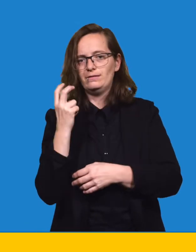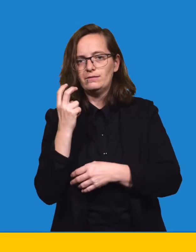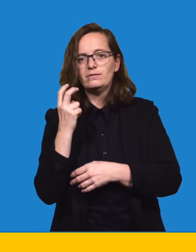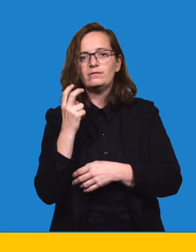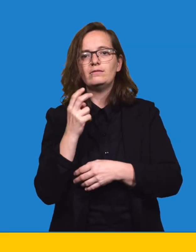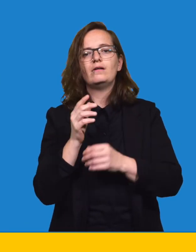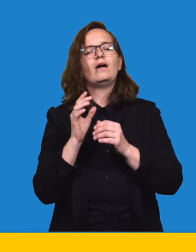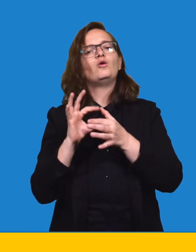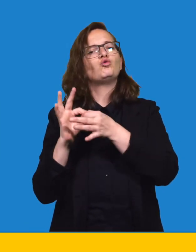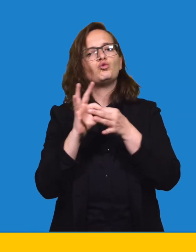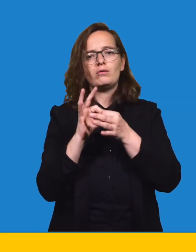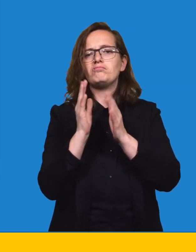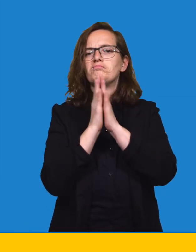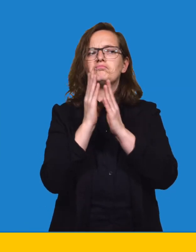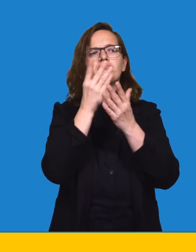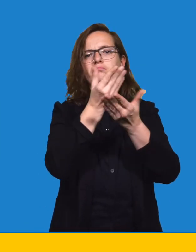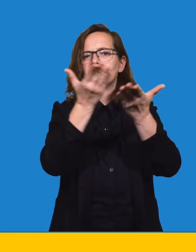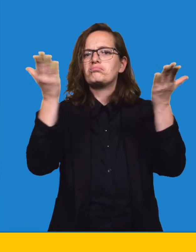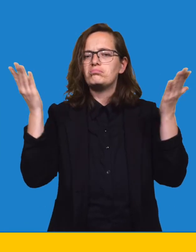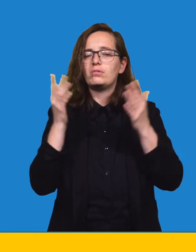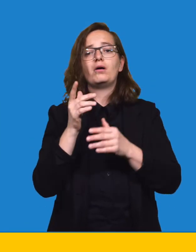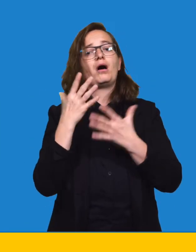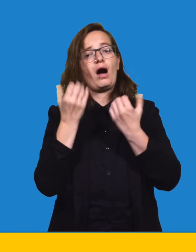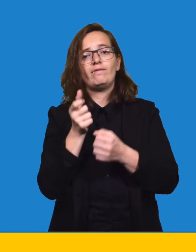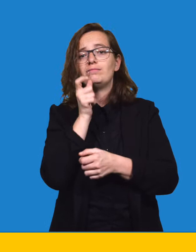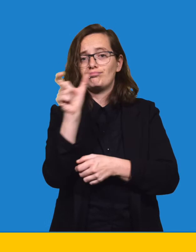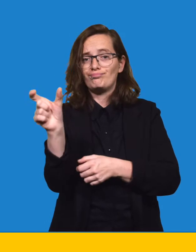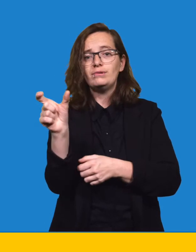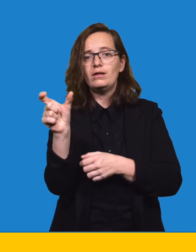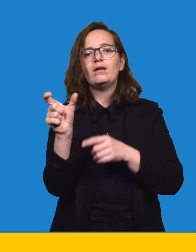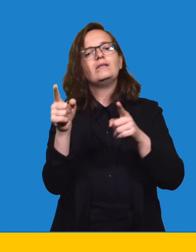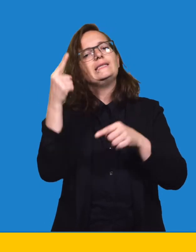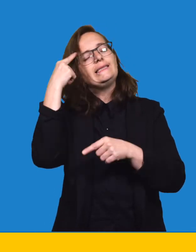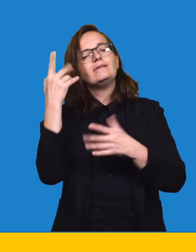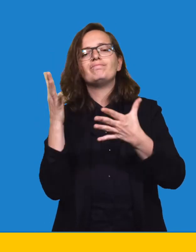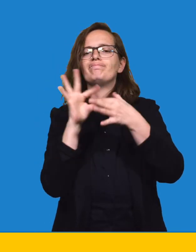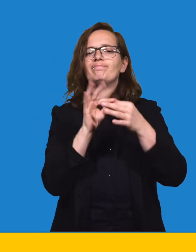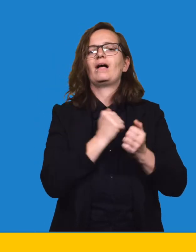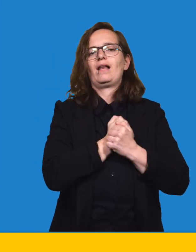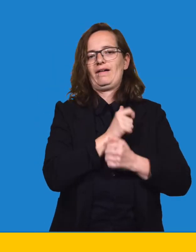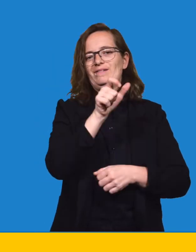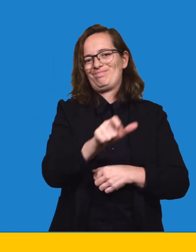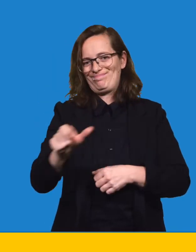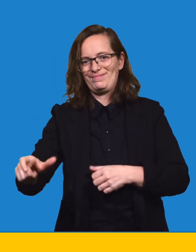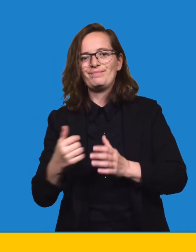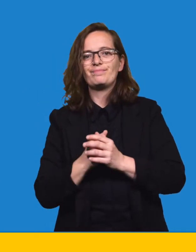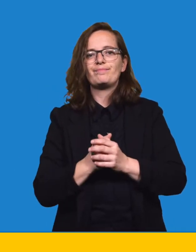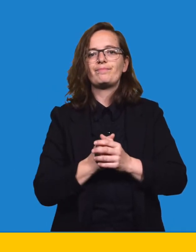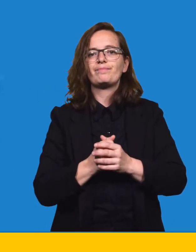Christian virtue. Solidarity is a concept present in many religions, pivoted on the idea of love for our fellow human